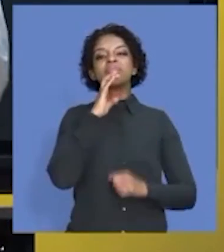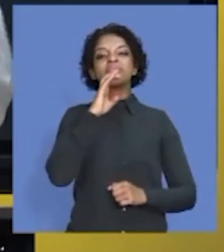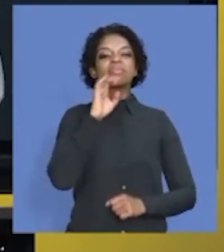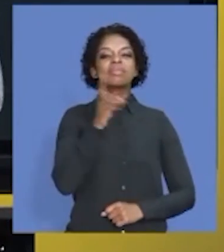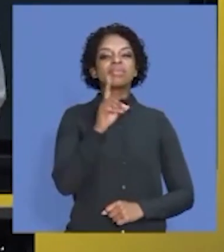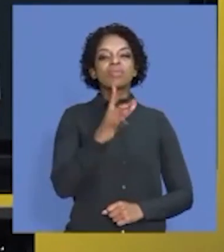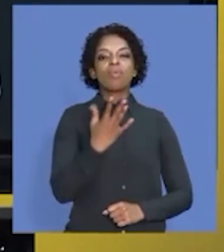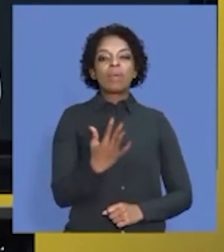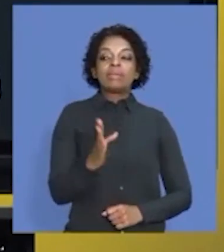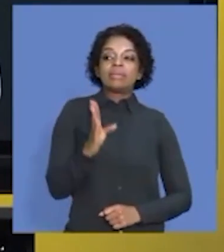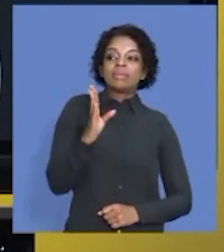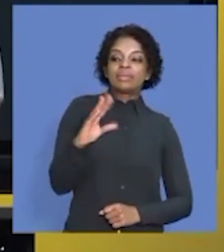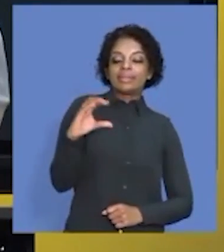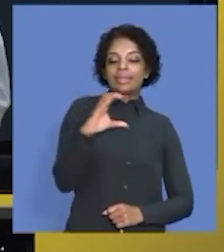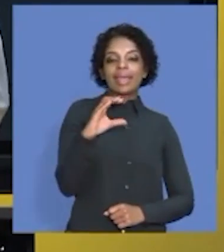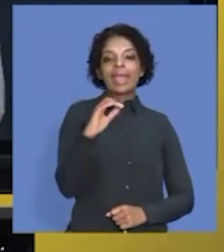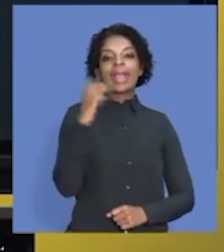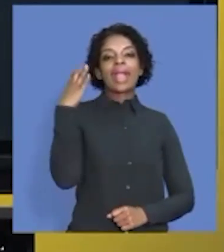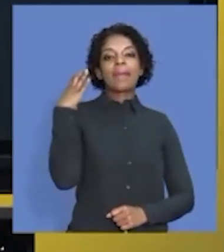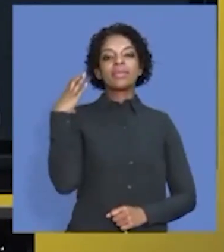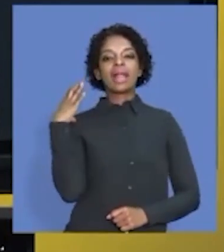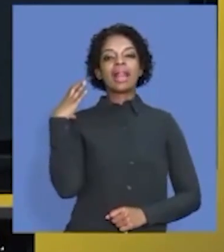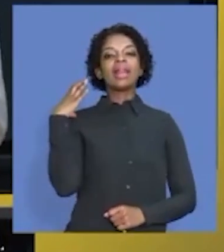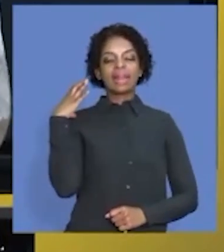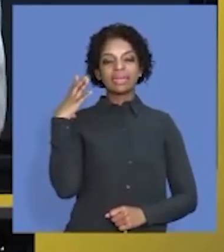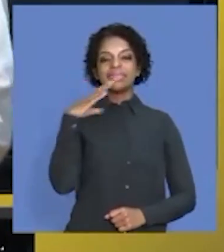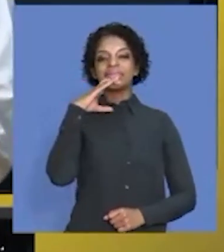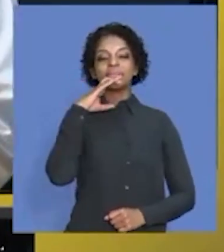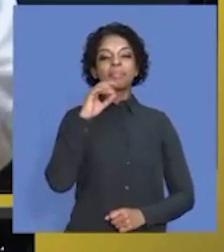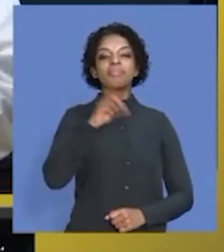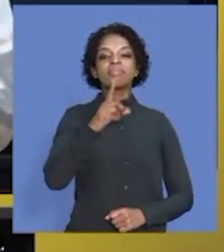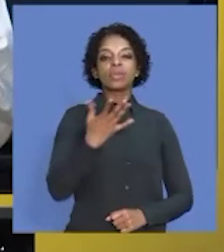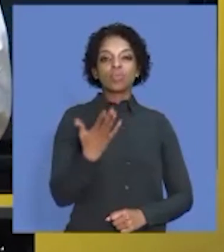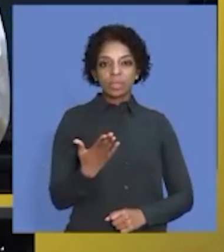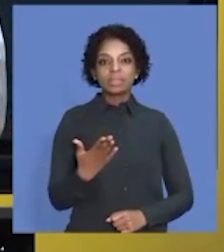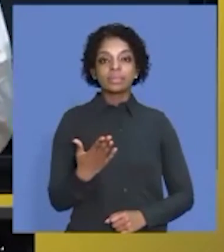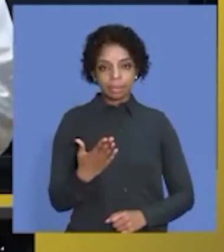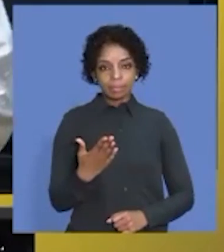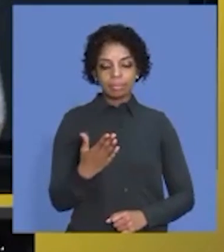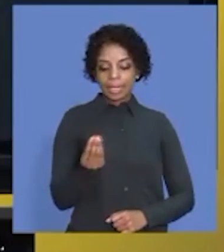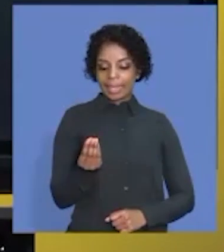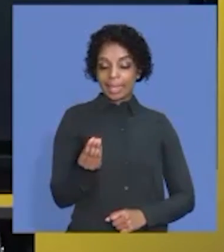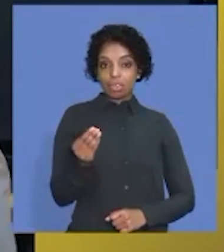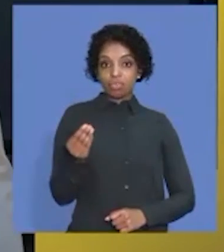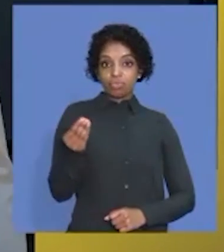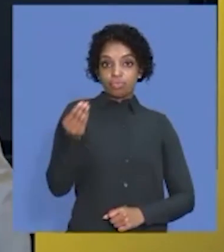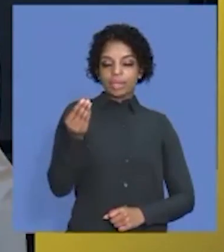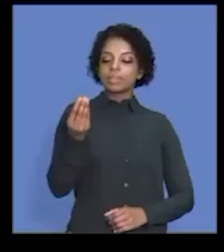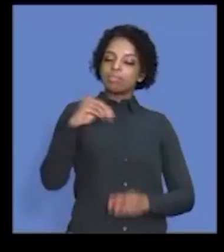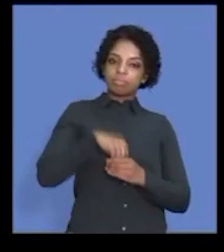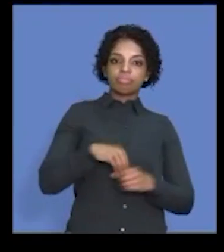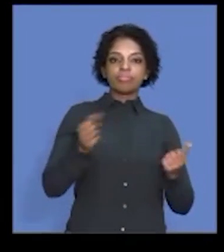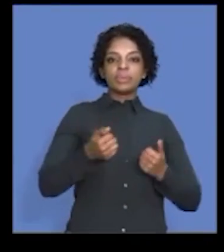interest being capitalized means that the interest is added to your loan account. Clearly you can